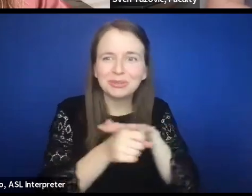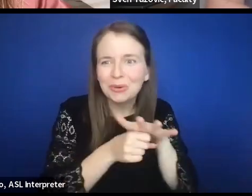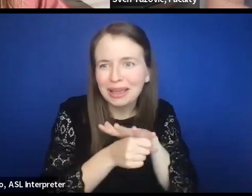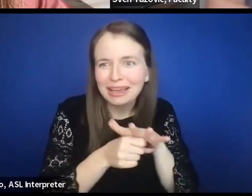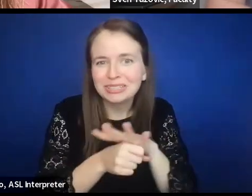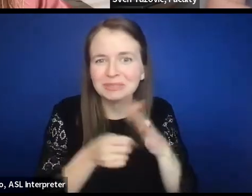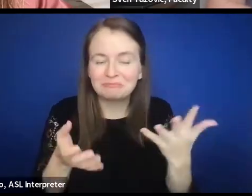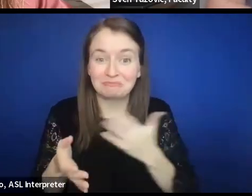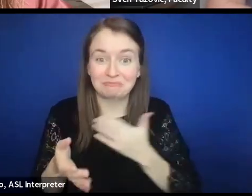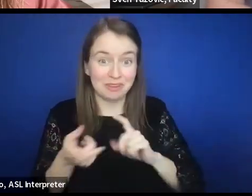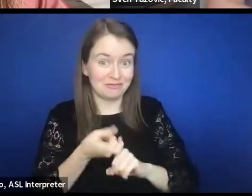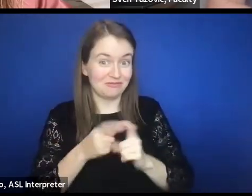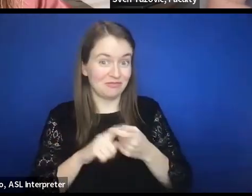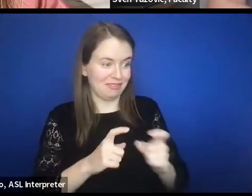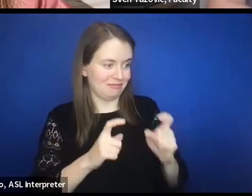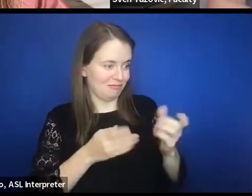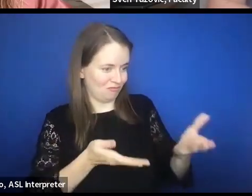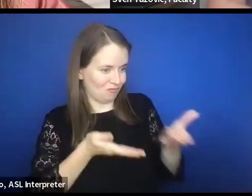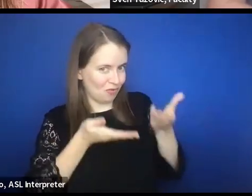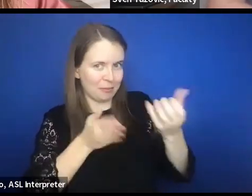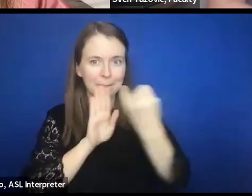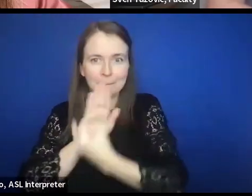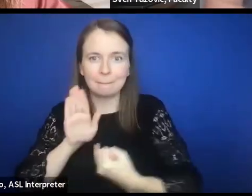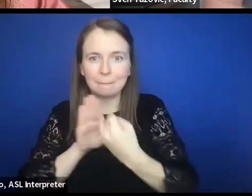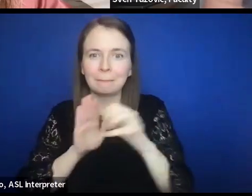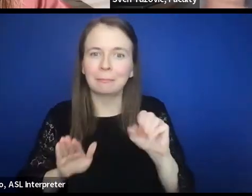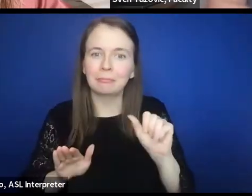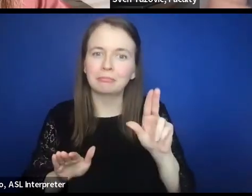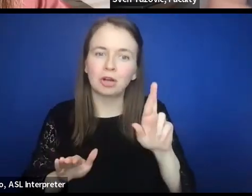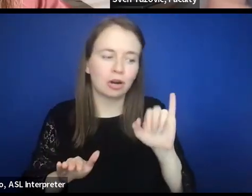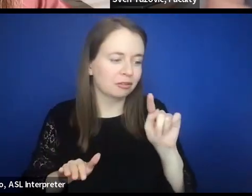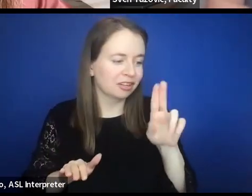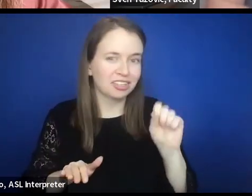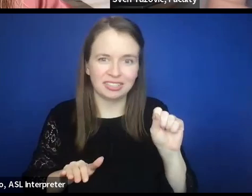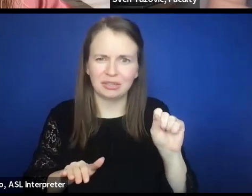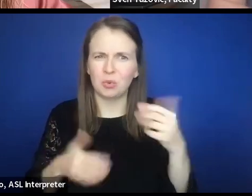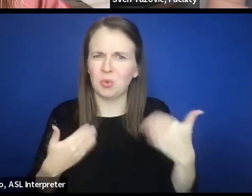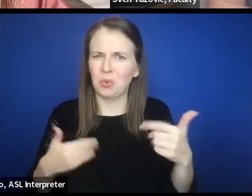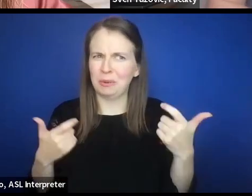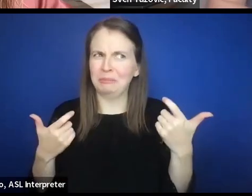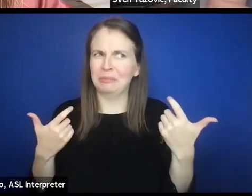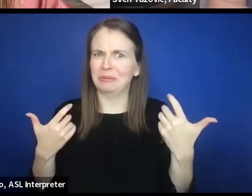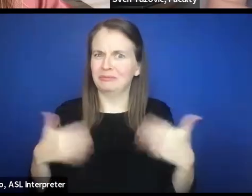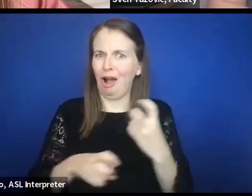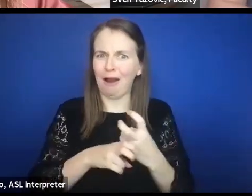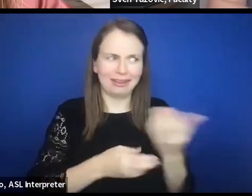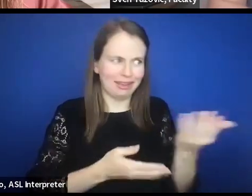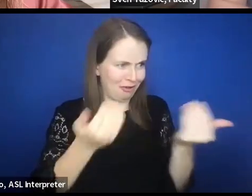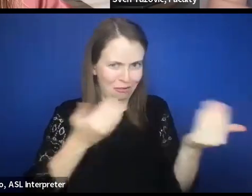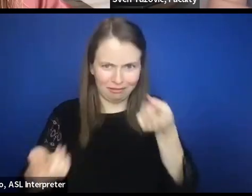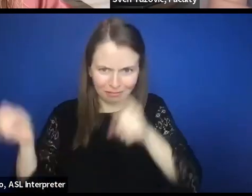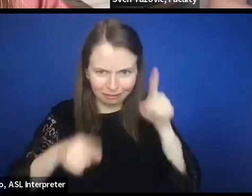locations. So a friend of mine gave me this recommendation in Mauritius. And first of all, it was a big task to get everyone on board. So we were